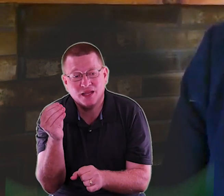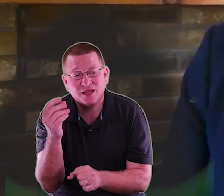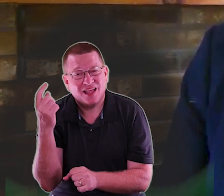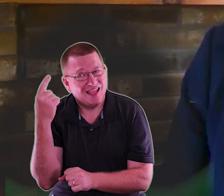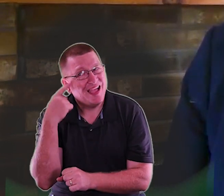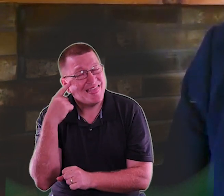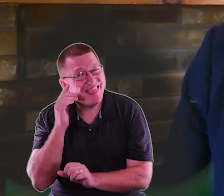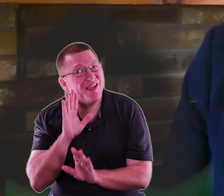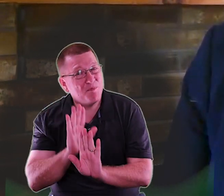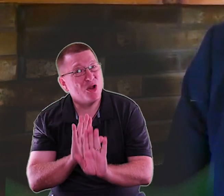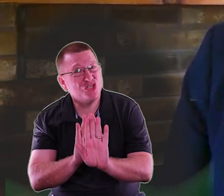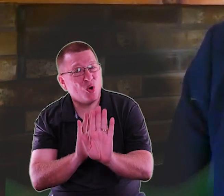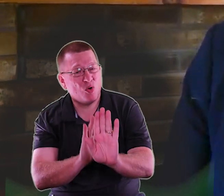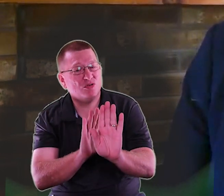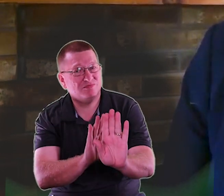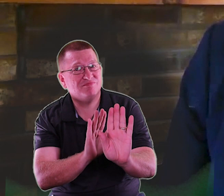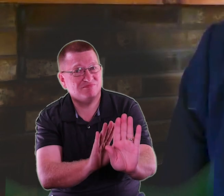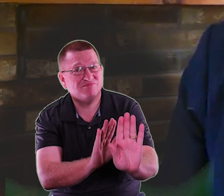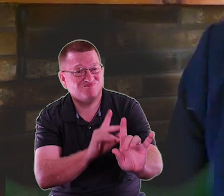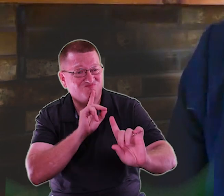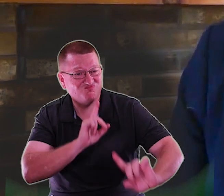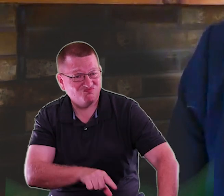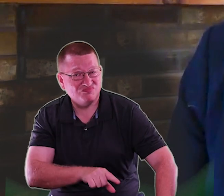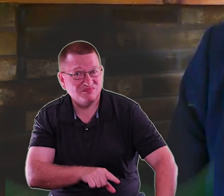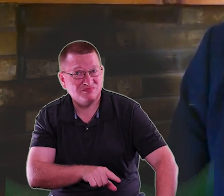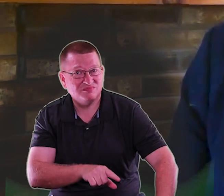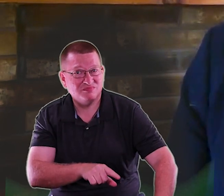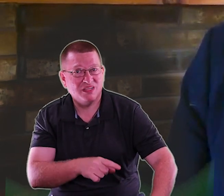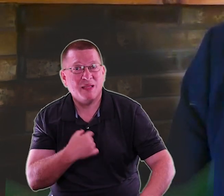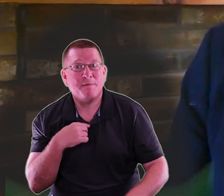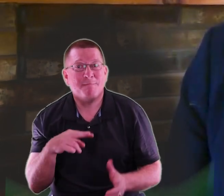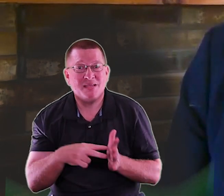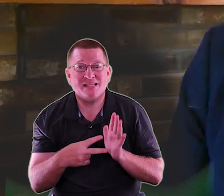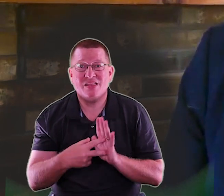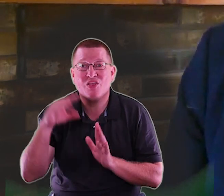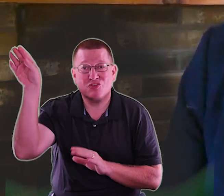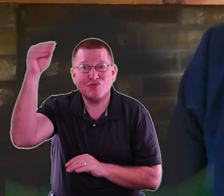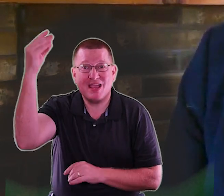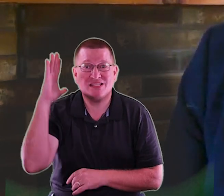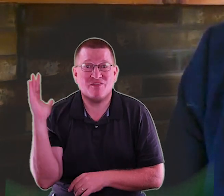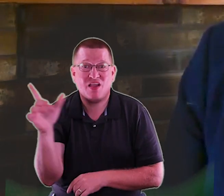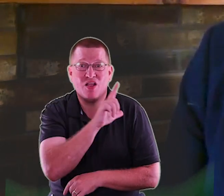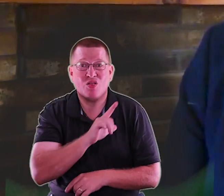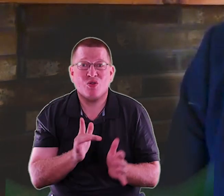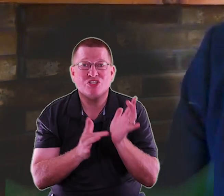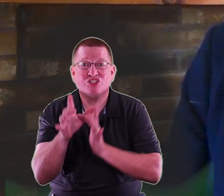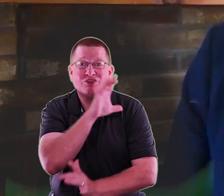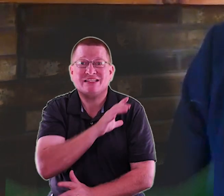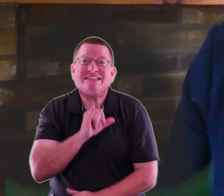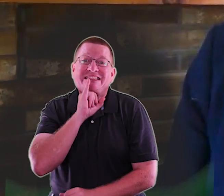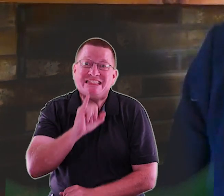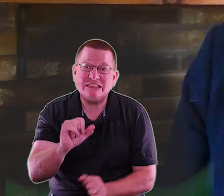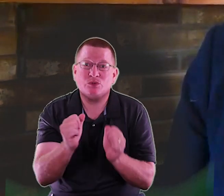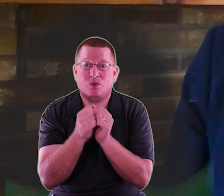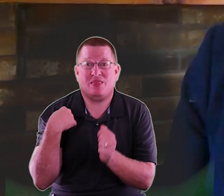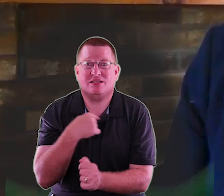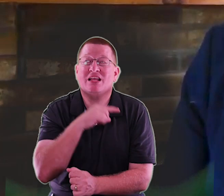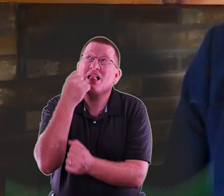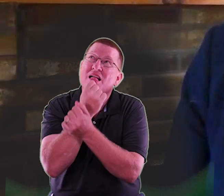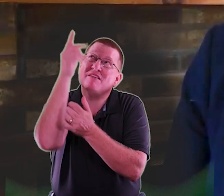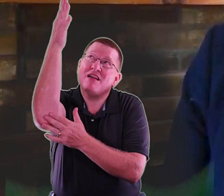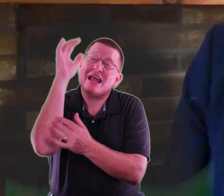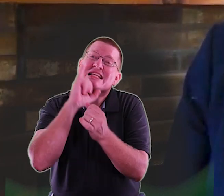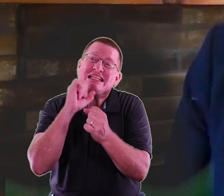marching orders for us. The grace of our Lord Jesus Christ is with us. The love of God is with